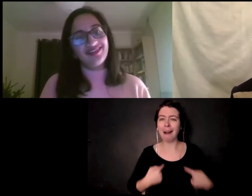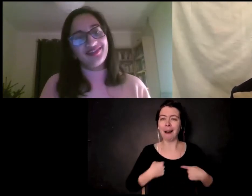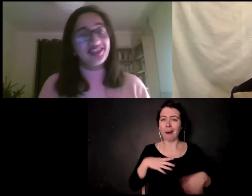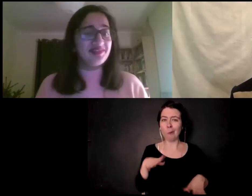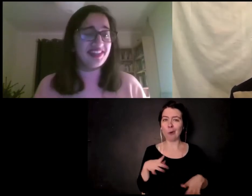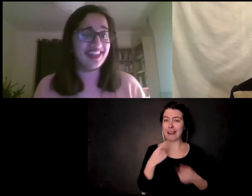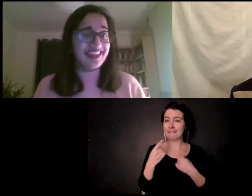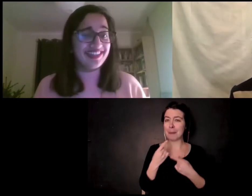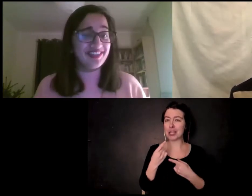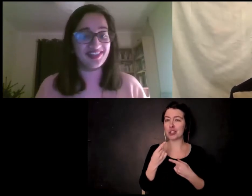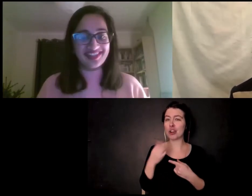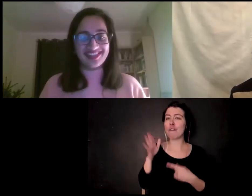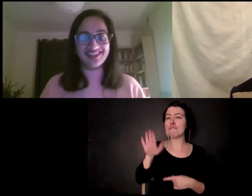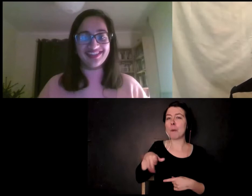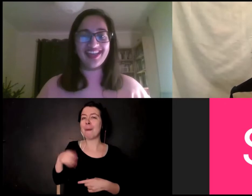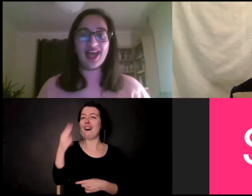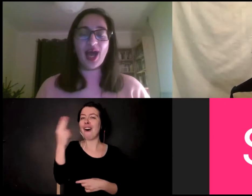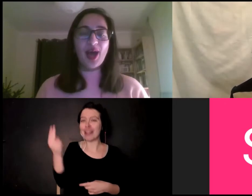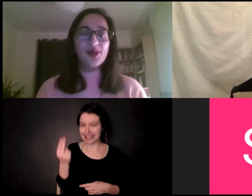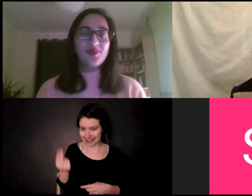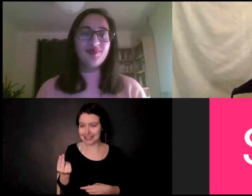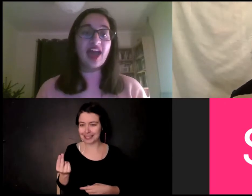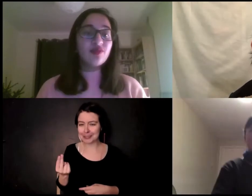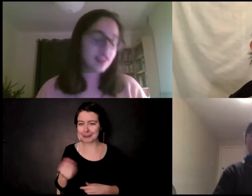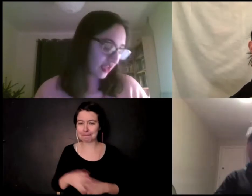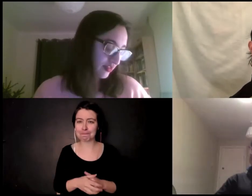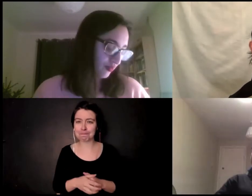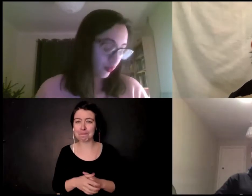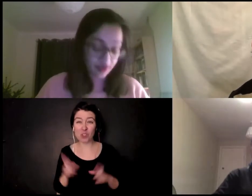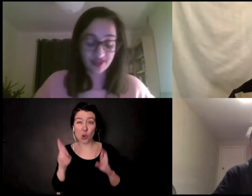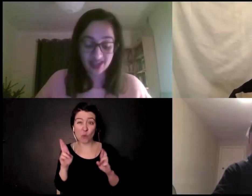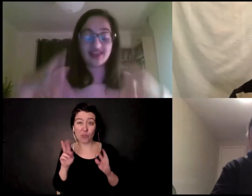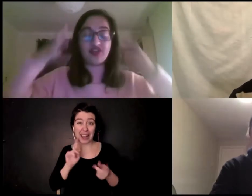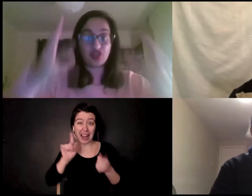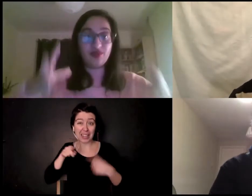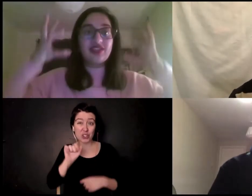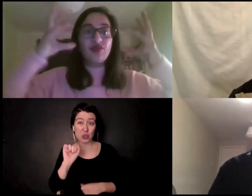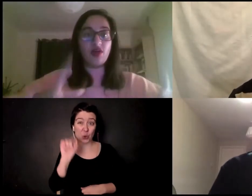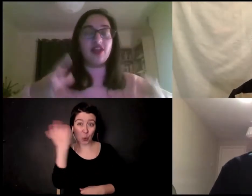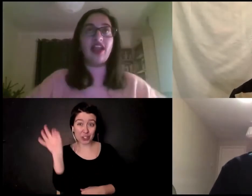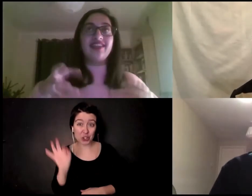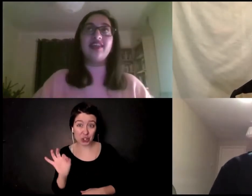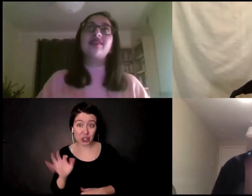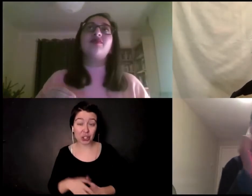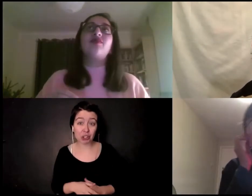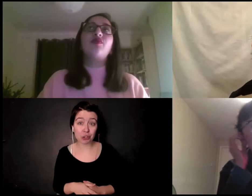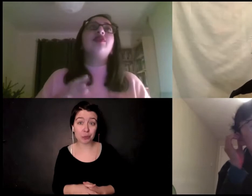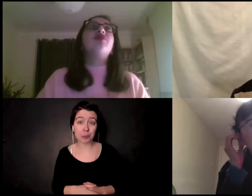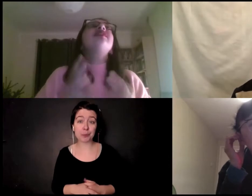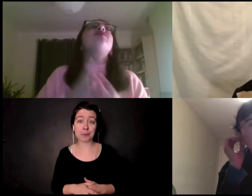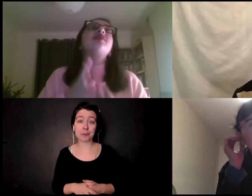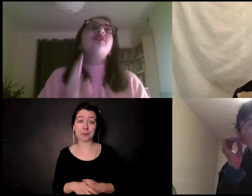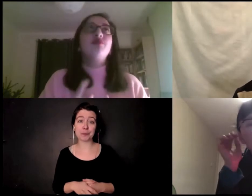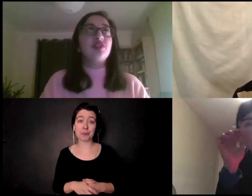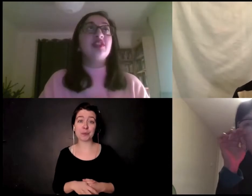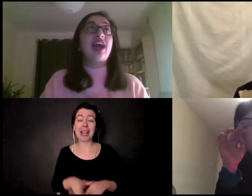Yeah, don't know whether that answers your question. And also like the thing that drew me to the